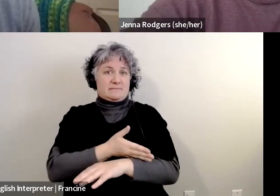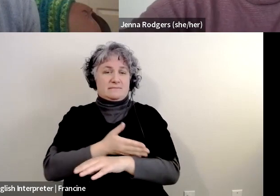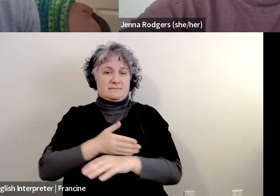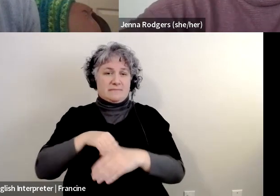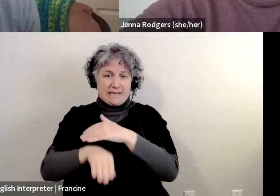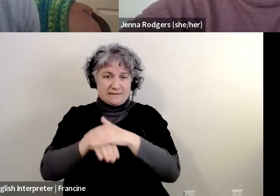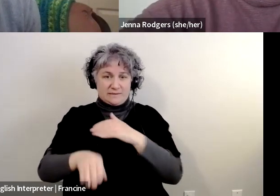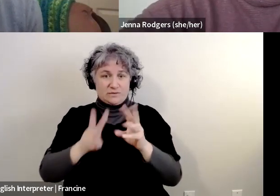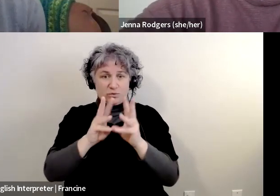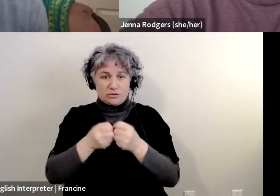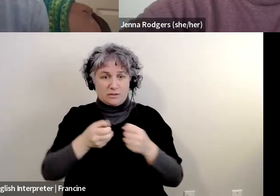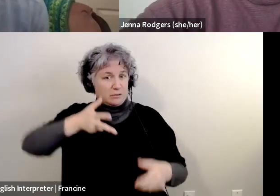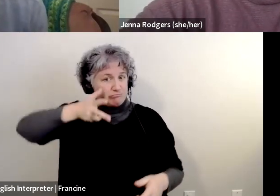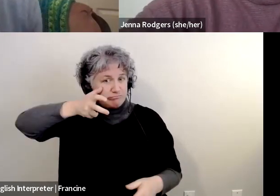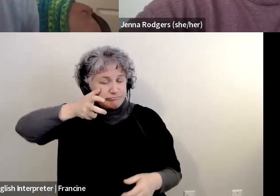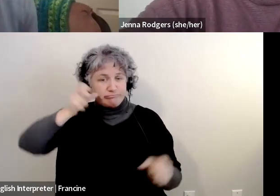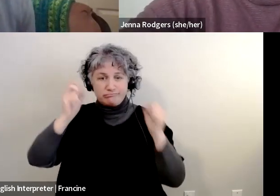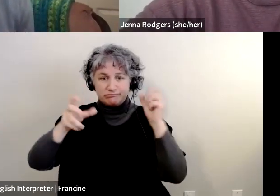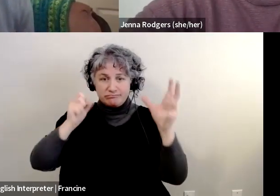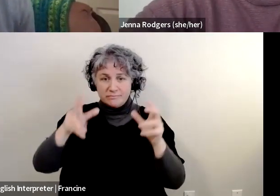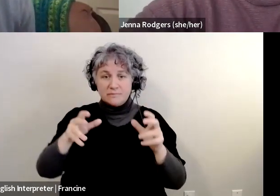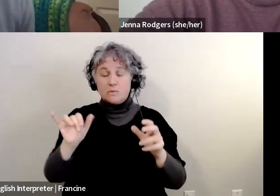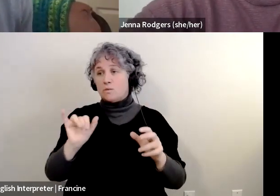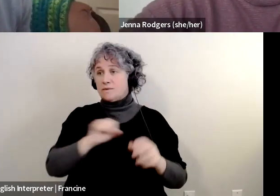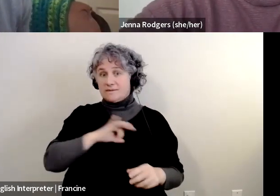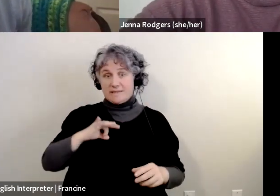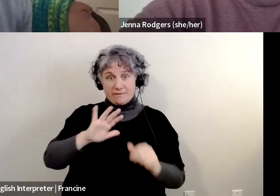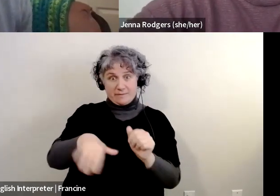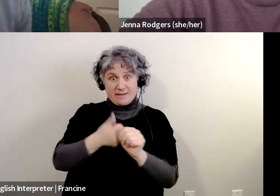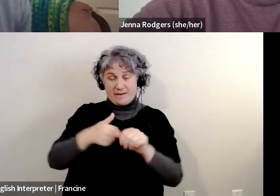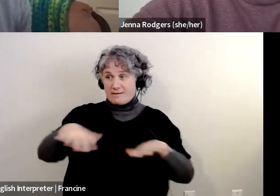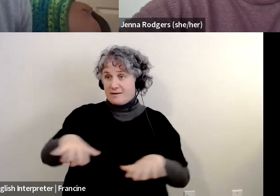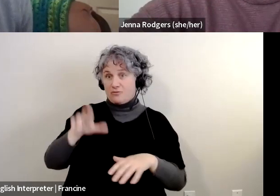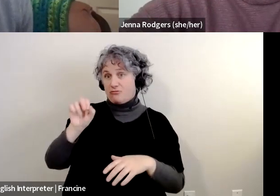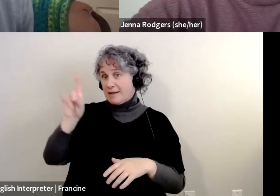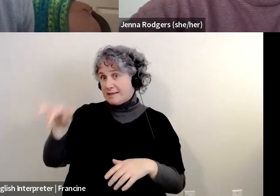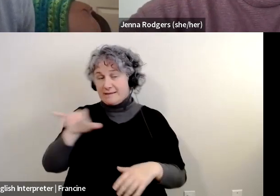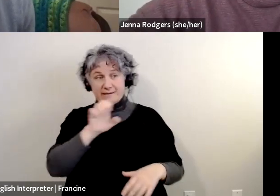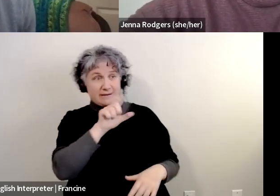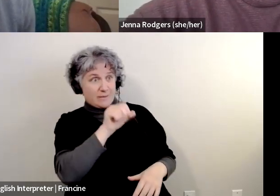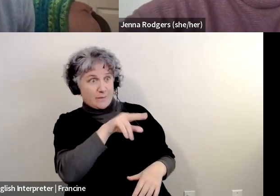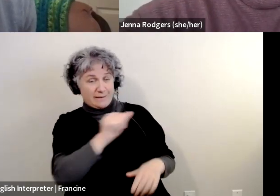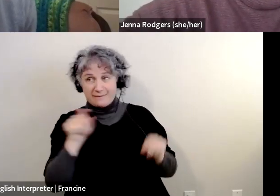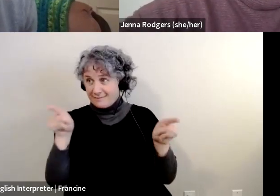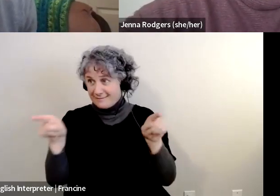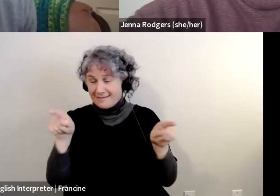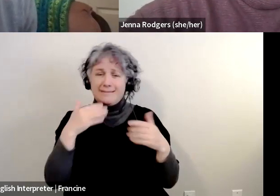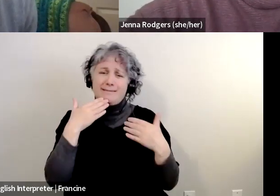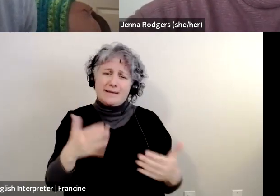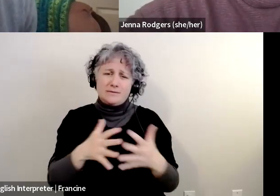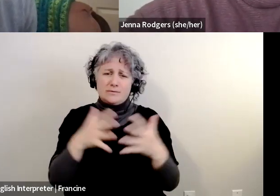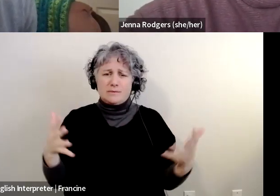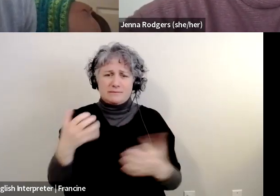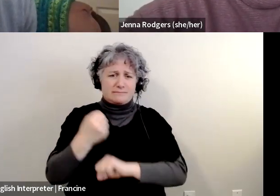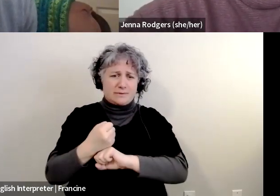this workshop, and to our staff behind the scenes, Randy and Ilona. Thank you so much for your